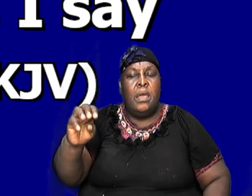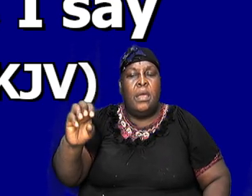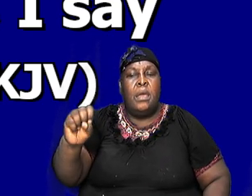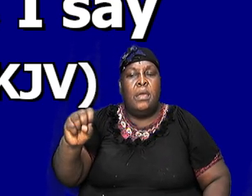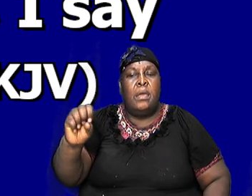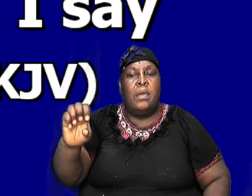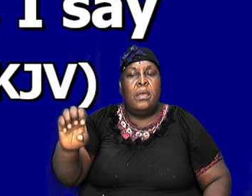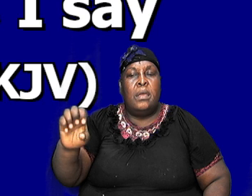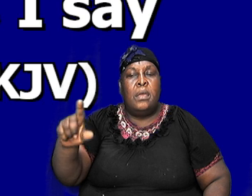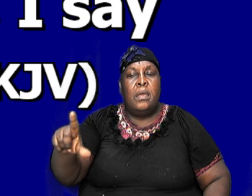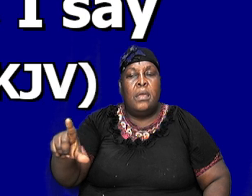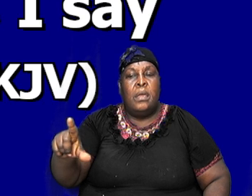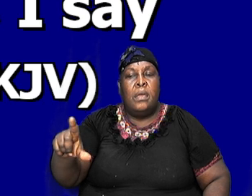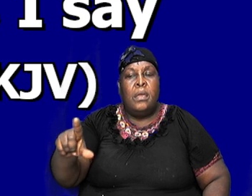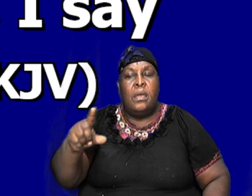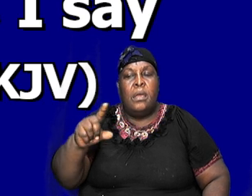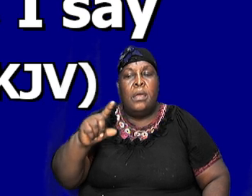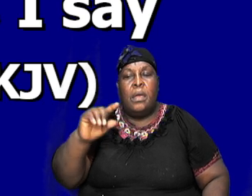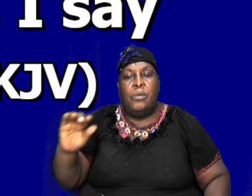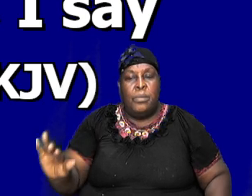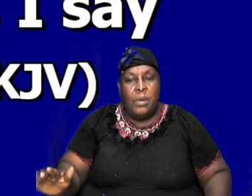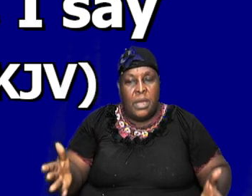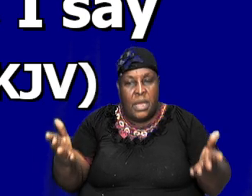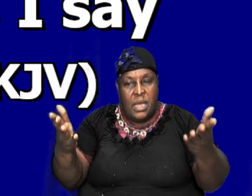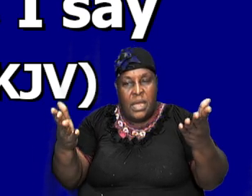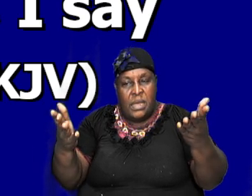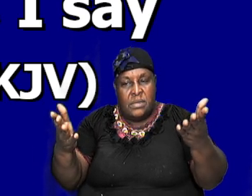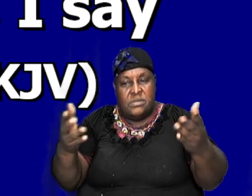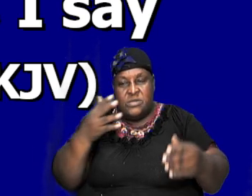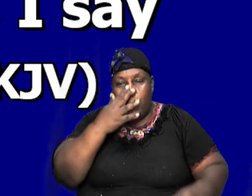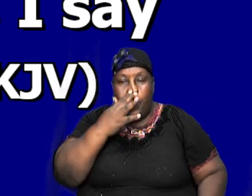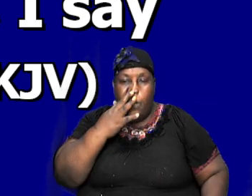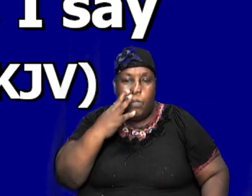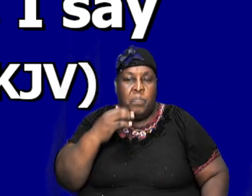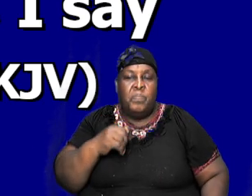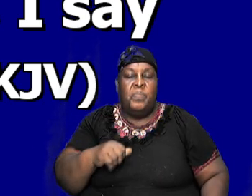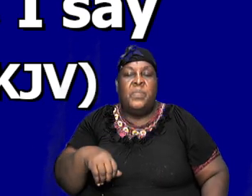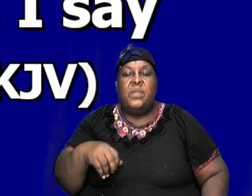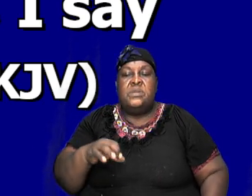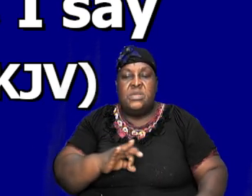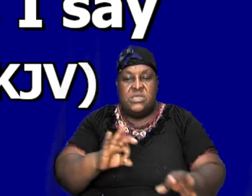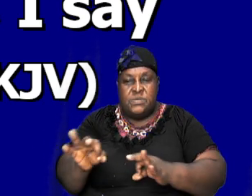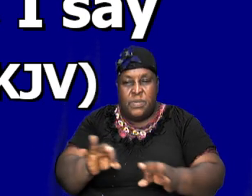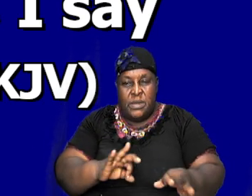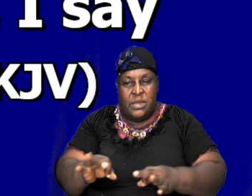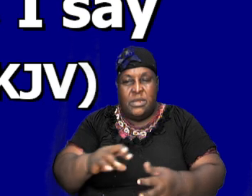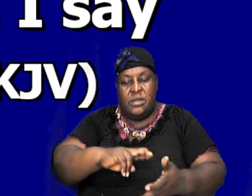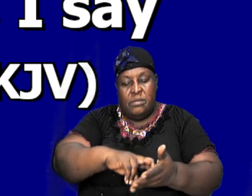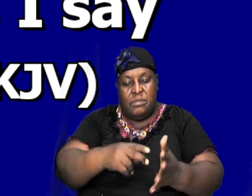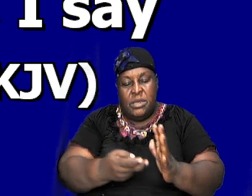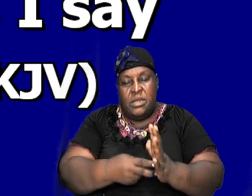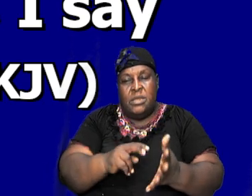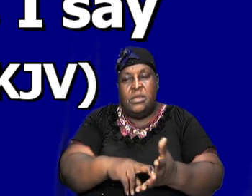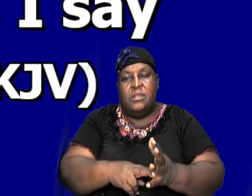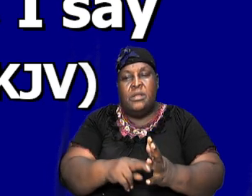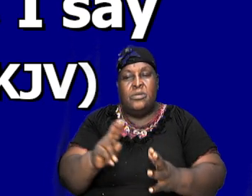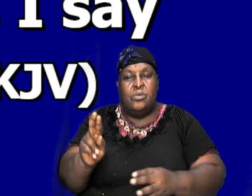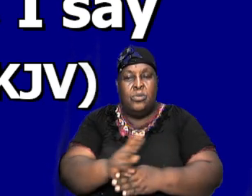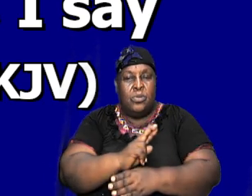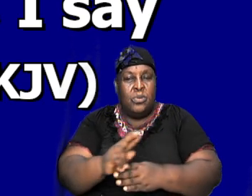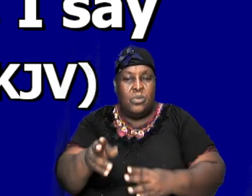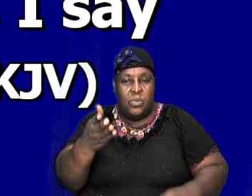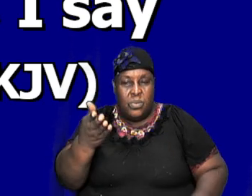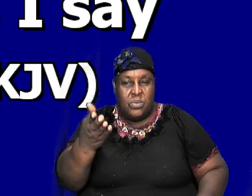again, he is explaining the terminology that was used there